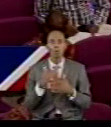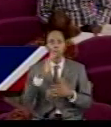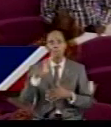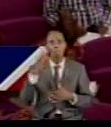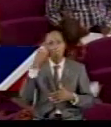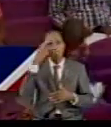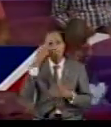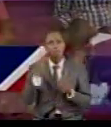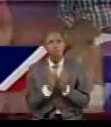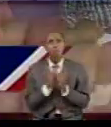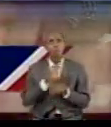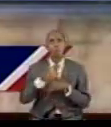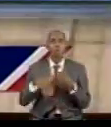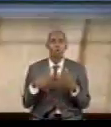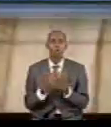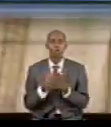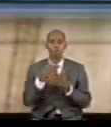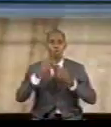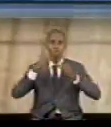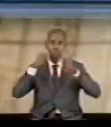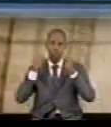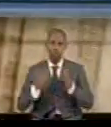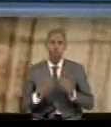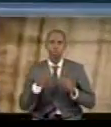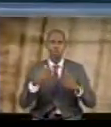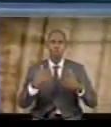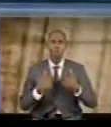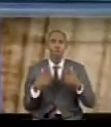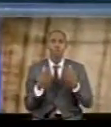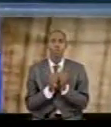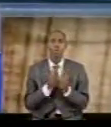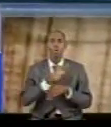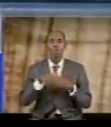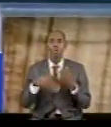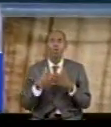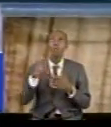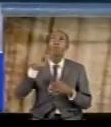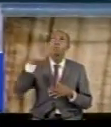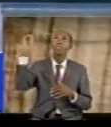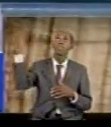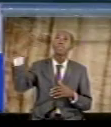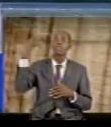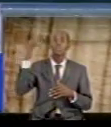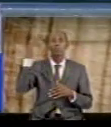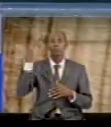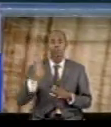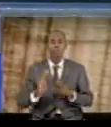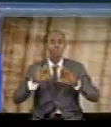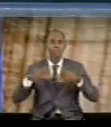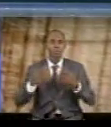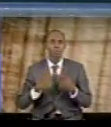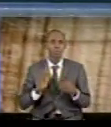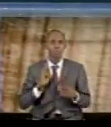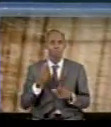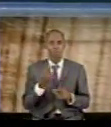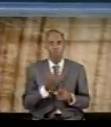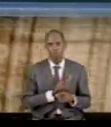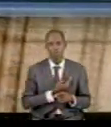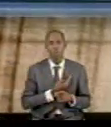the backbone we have, with all the grace of God giving to us,